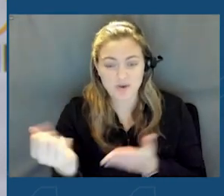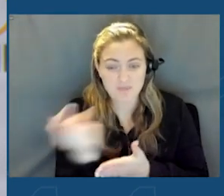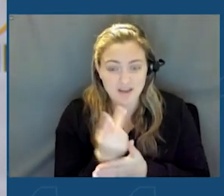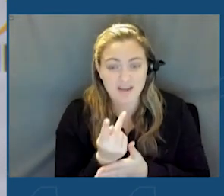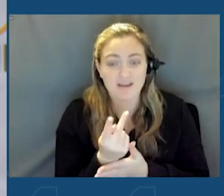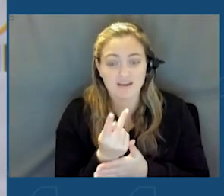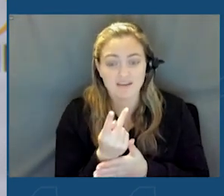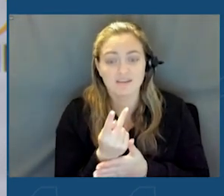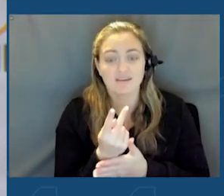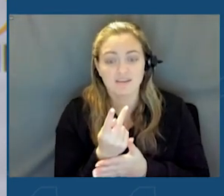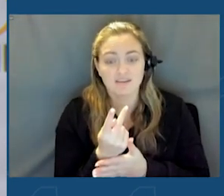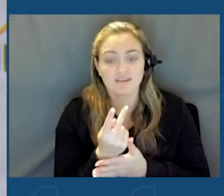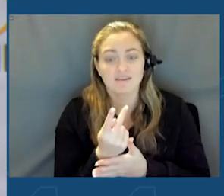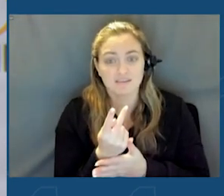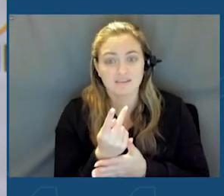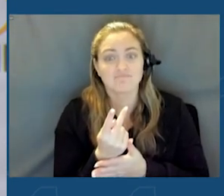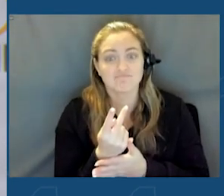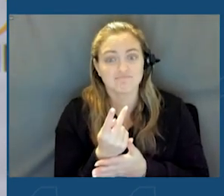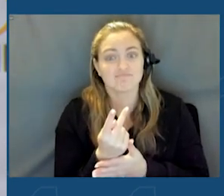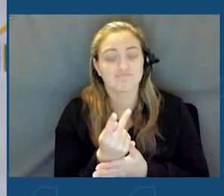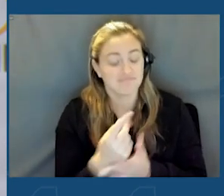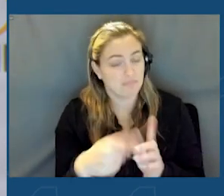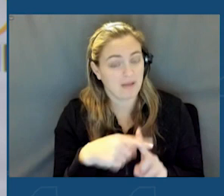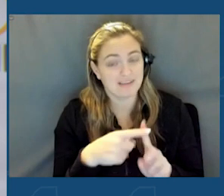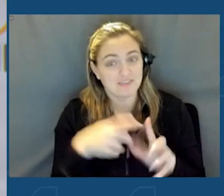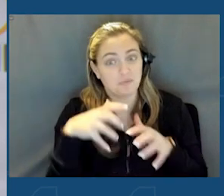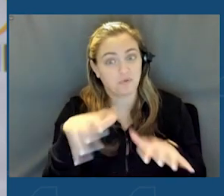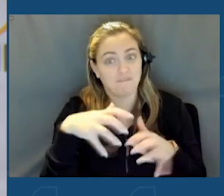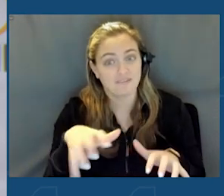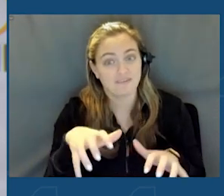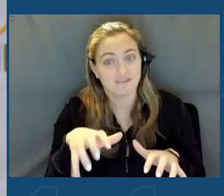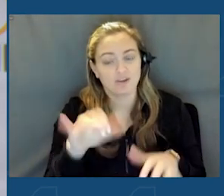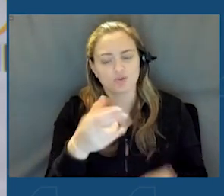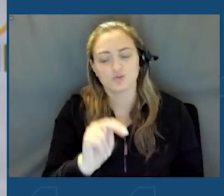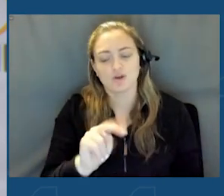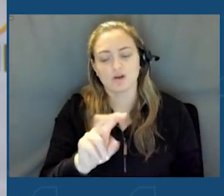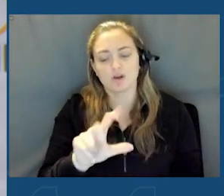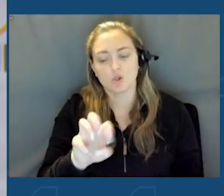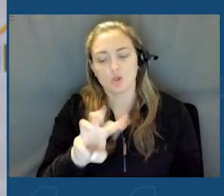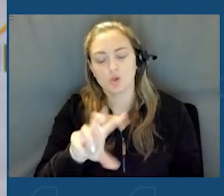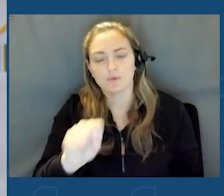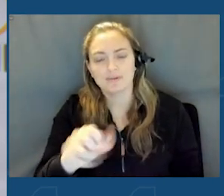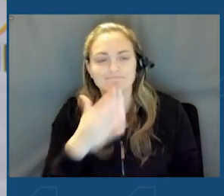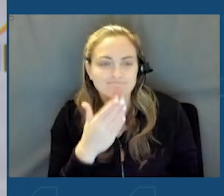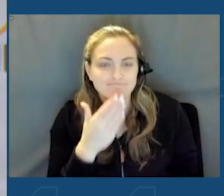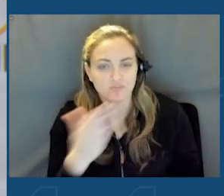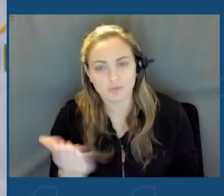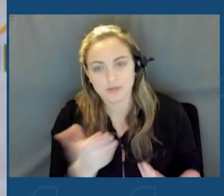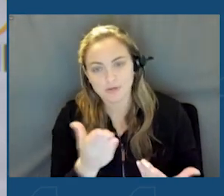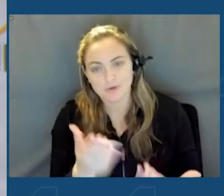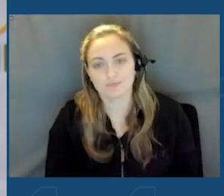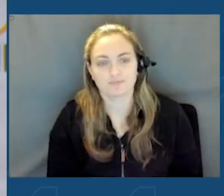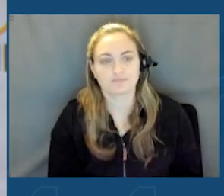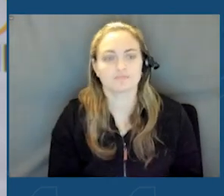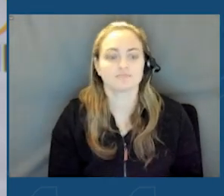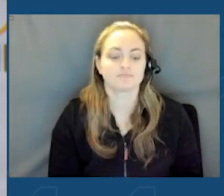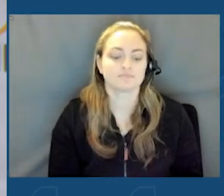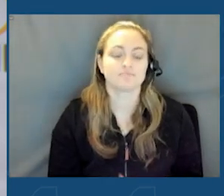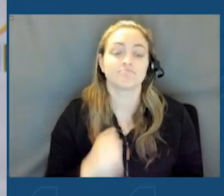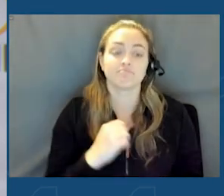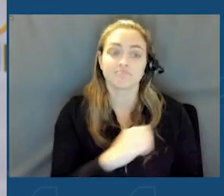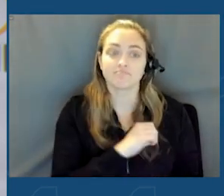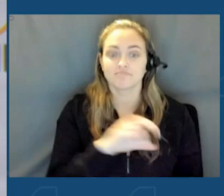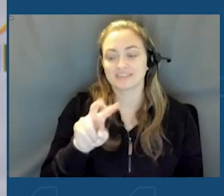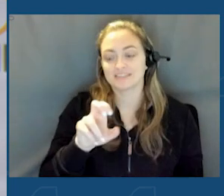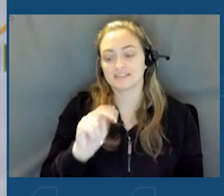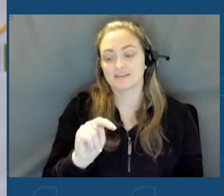that as a positive. Also, Senator John Lewis here. Thank you, John, for being here. Assemblymember Stephen Simbrowitz. Thank you,